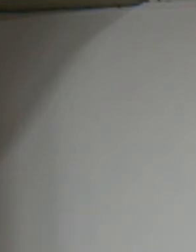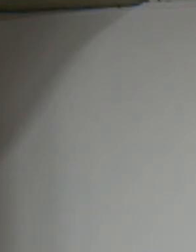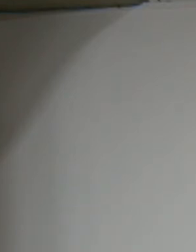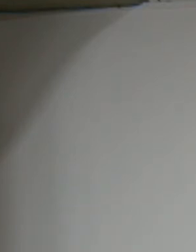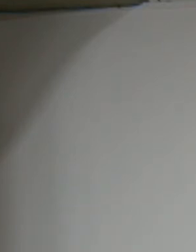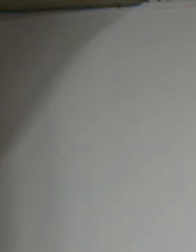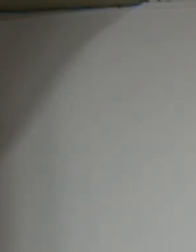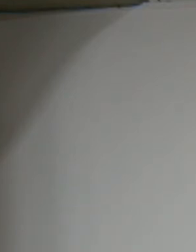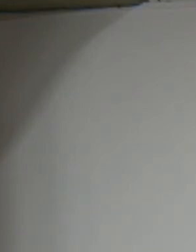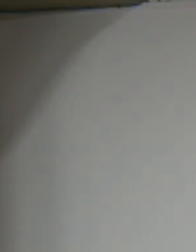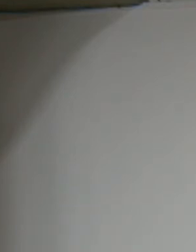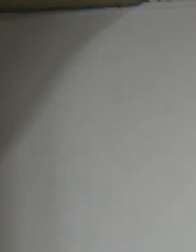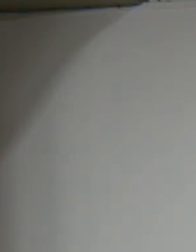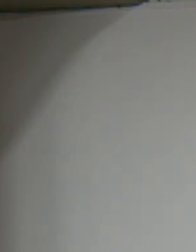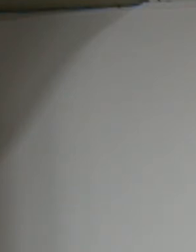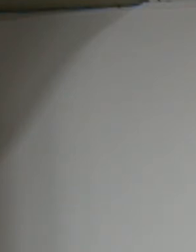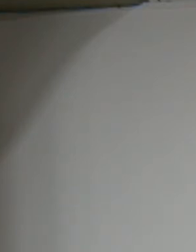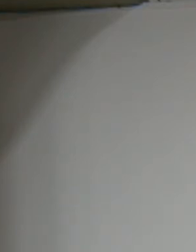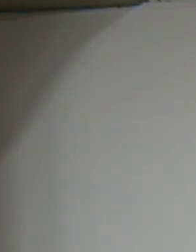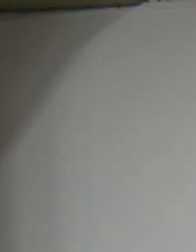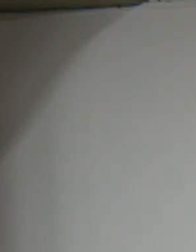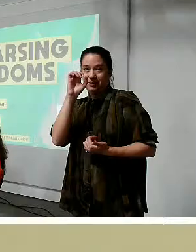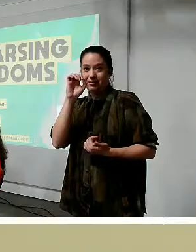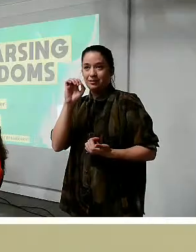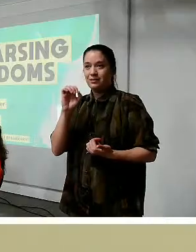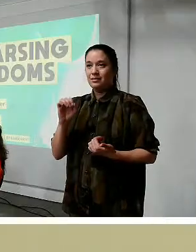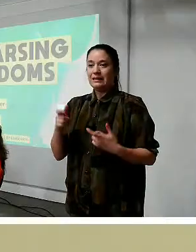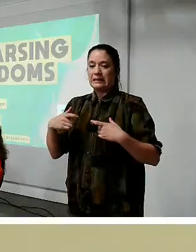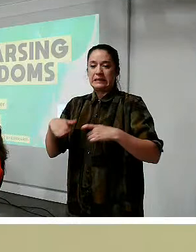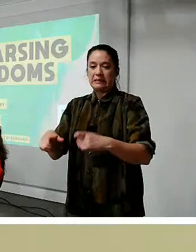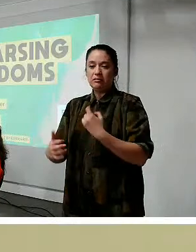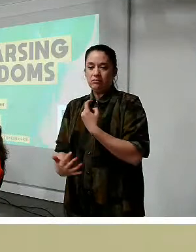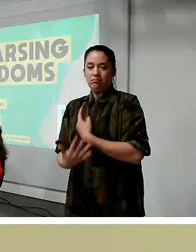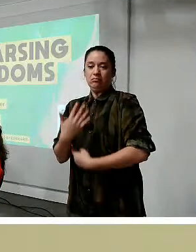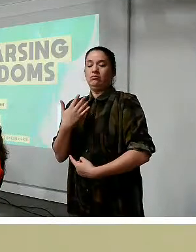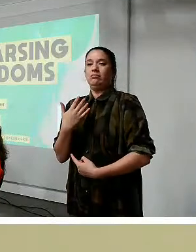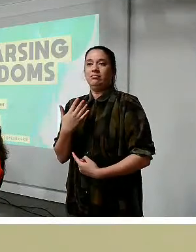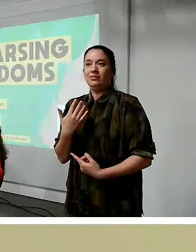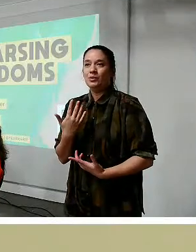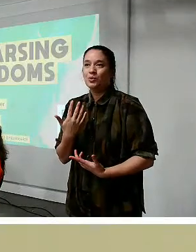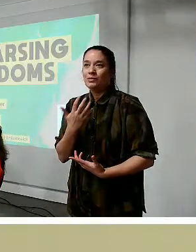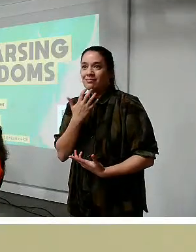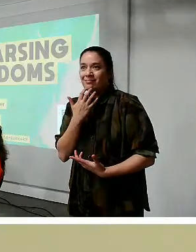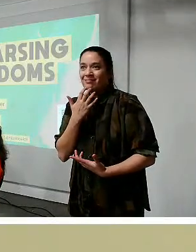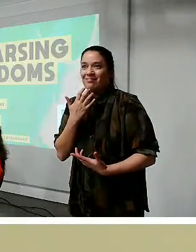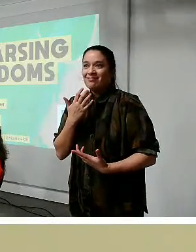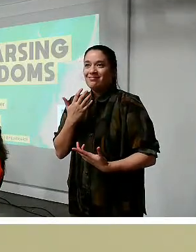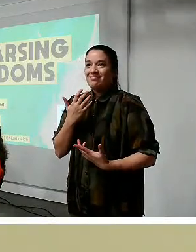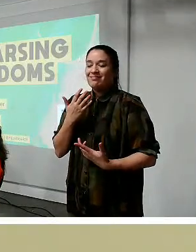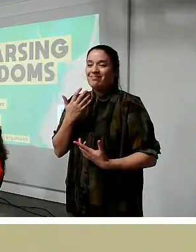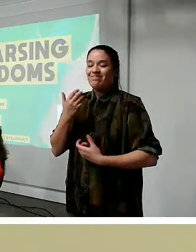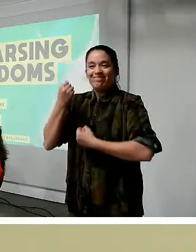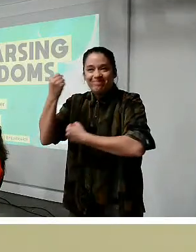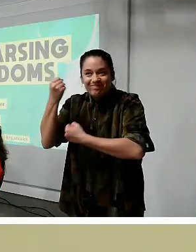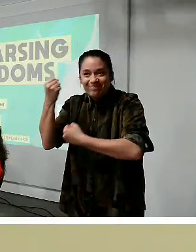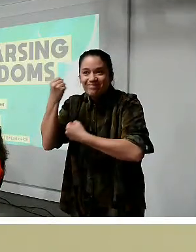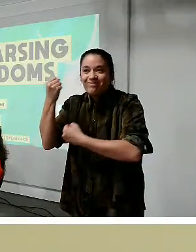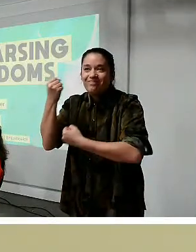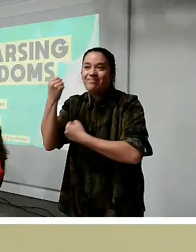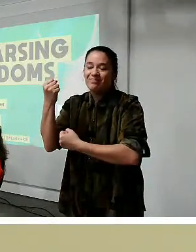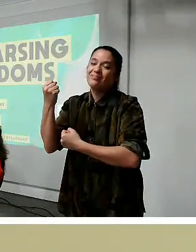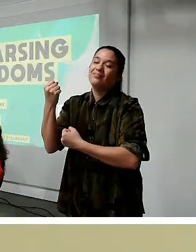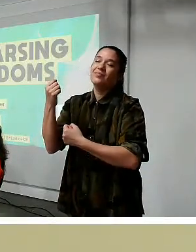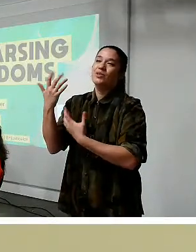of stopping this struggle until, you know, I'm carried out in a box. But one of the things that gives me hope